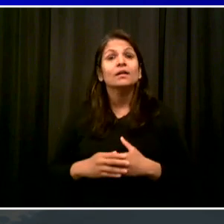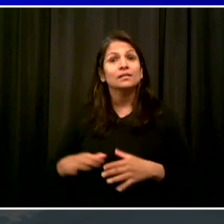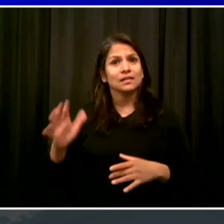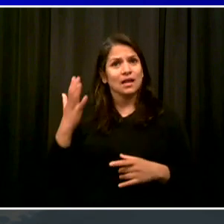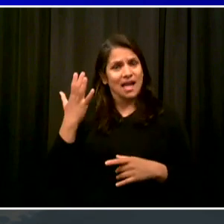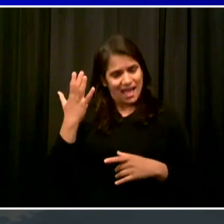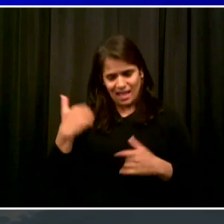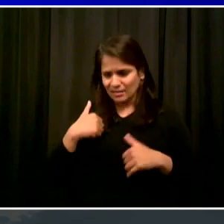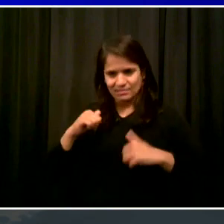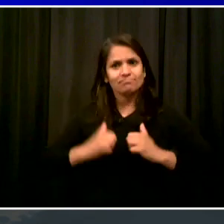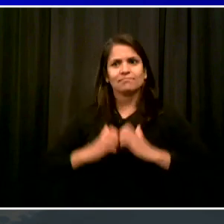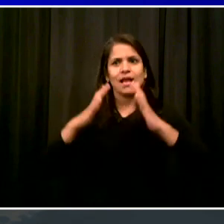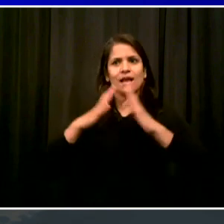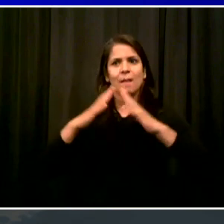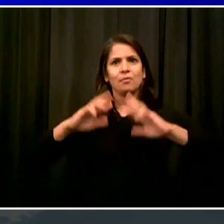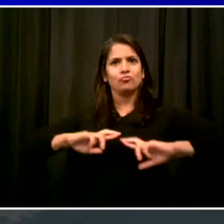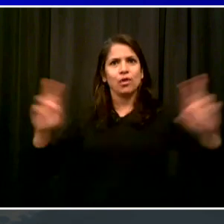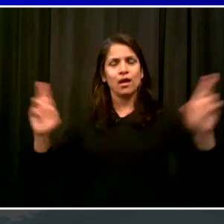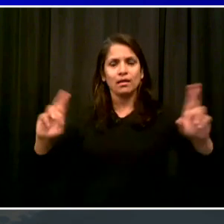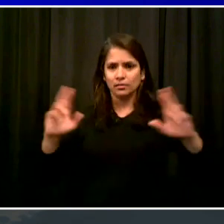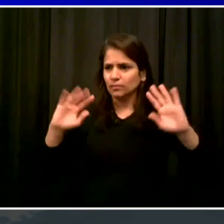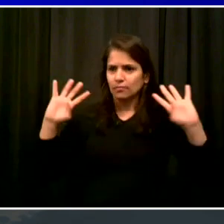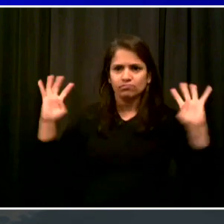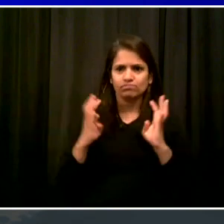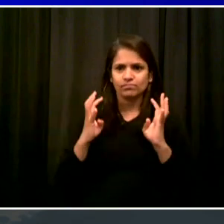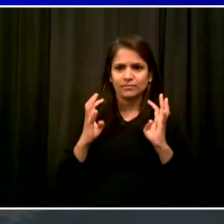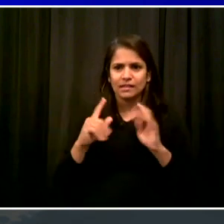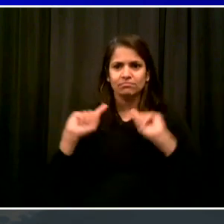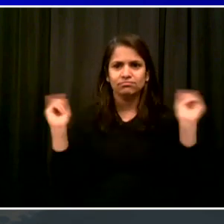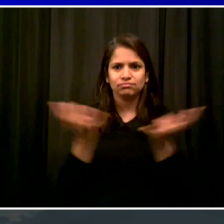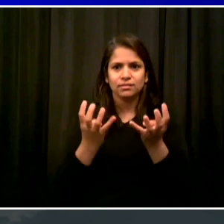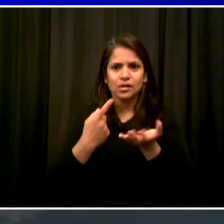focus on impact now in communities that are hurting.